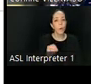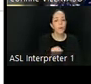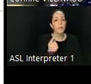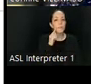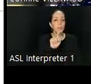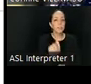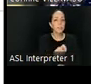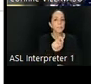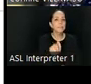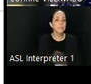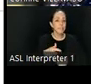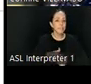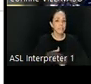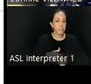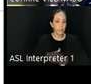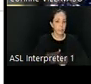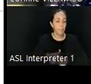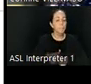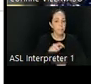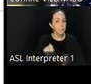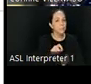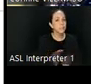time. So my concern with us